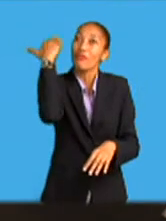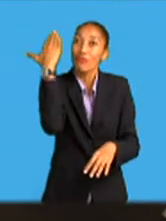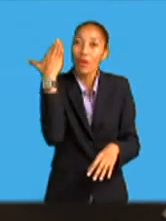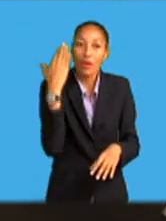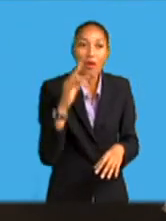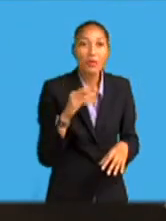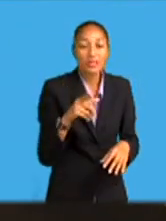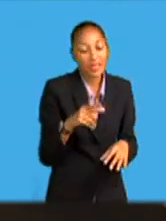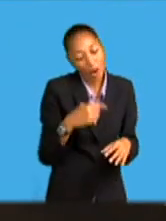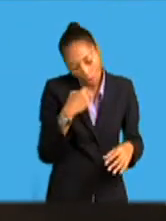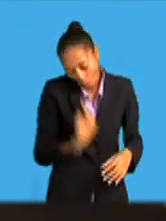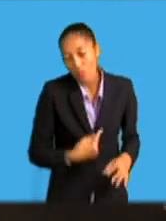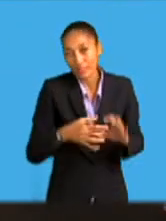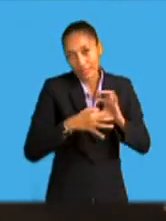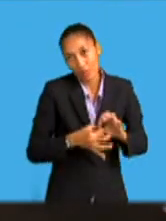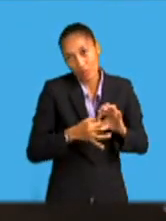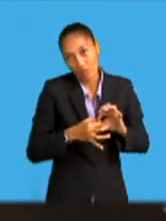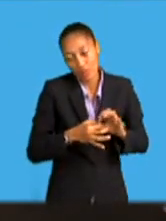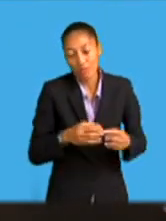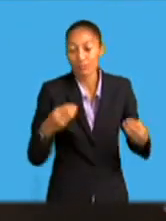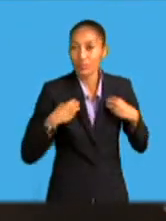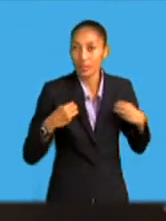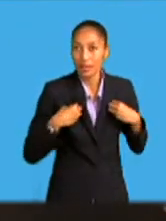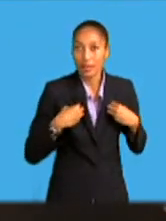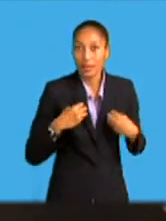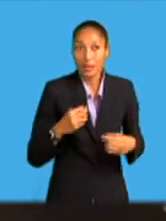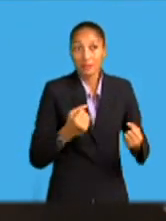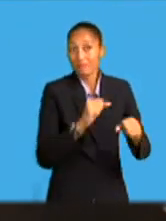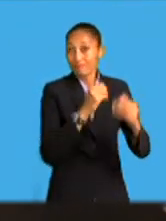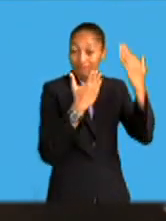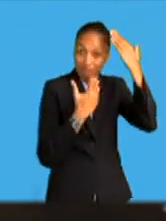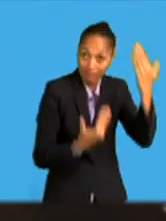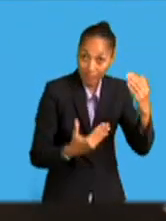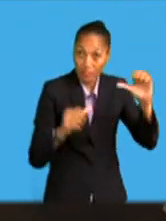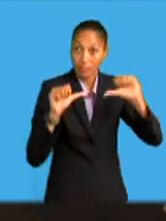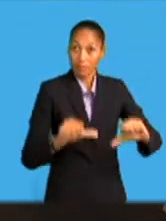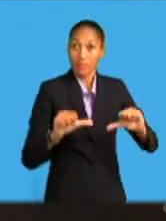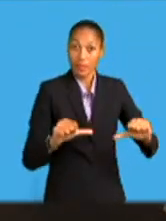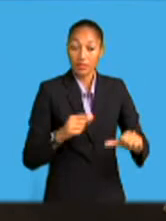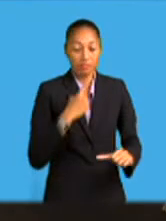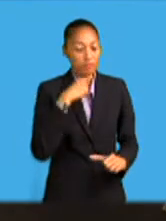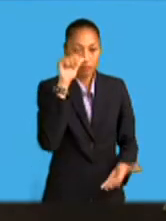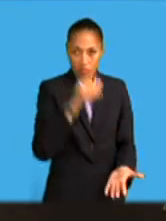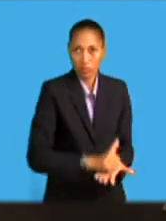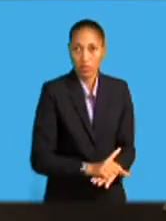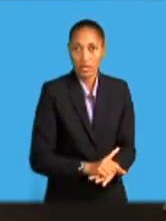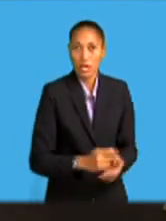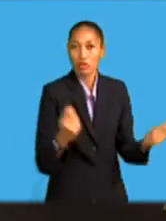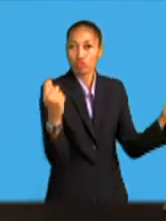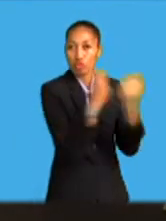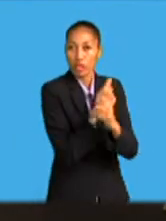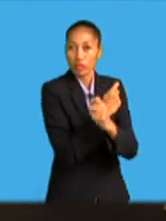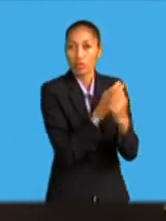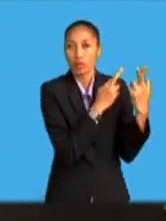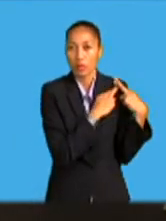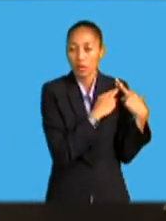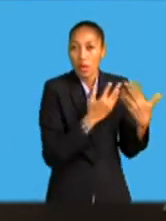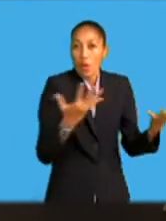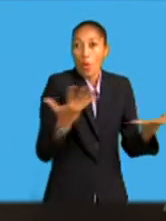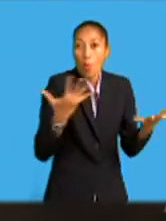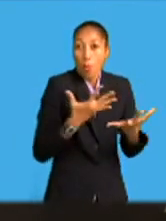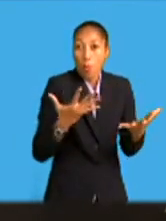subsistence manner. His Excellency the President rightfully mentioned changes in law whereby